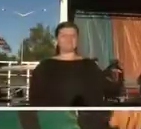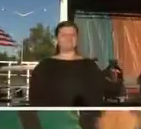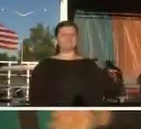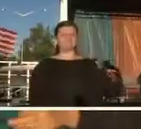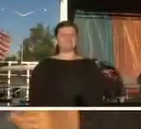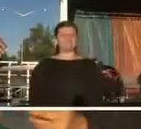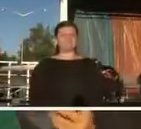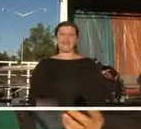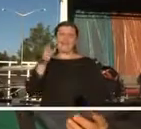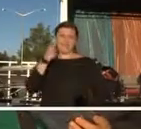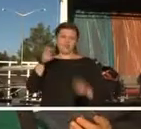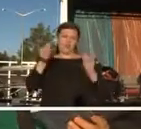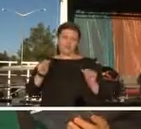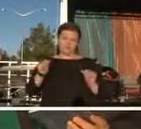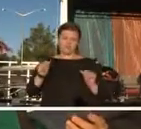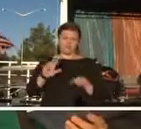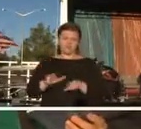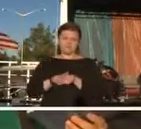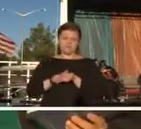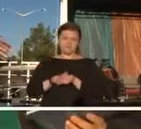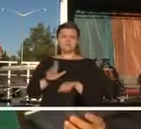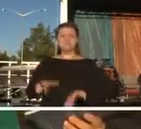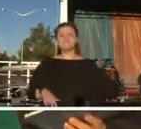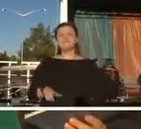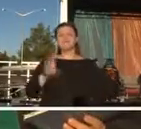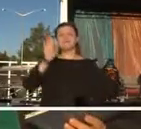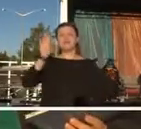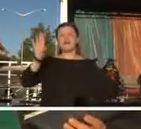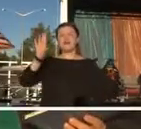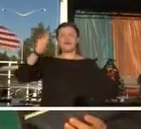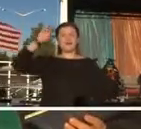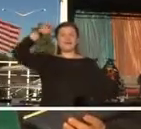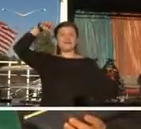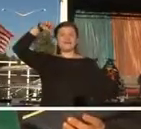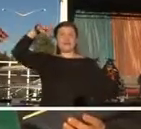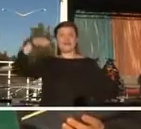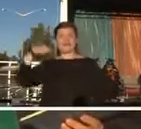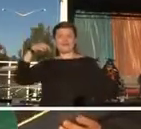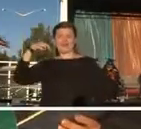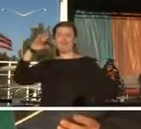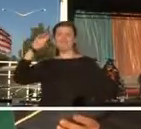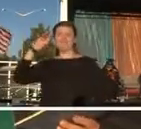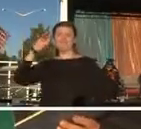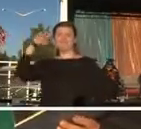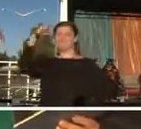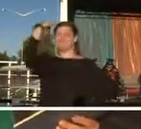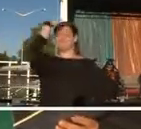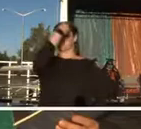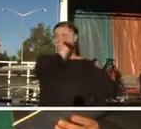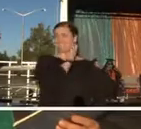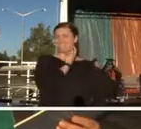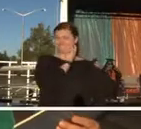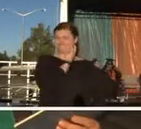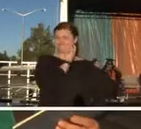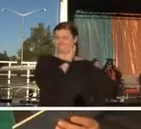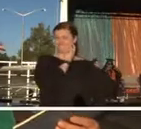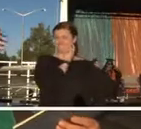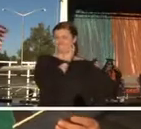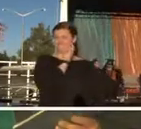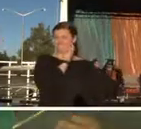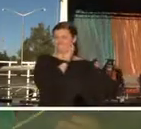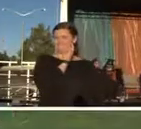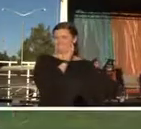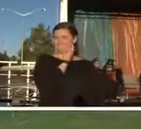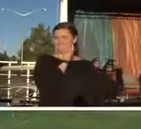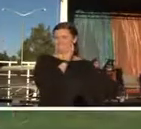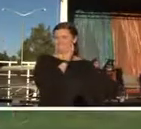If you're able, certainly, and if you would move your tassel from right to left, mine is on the wrong side already, but move